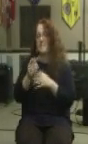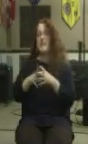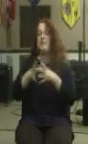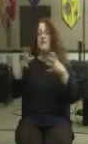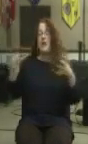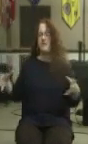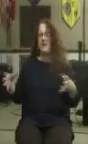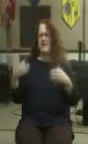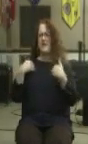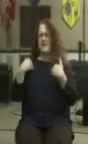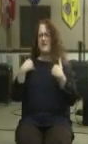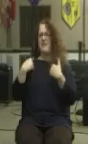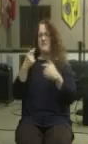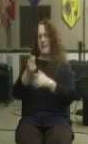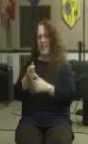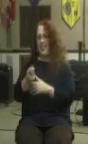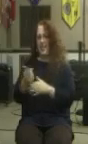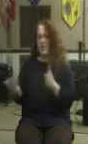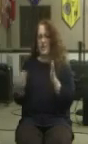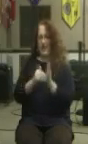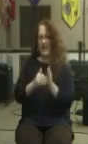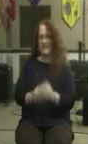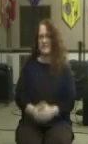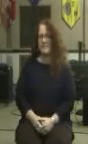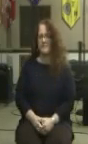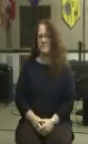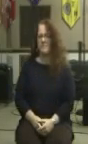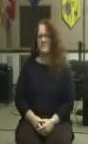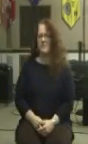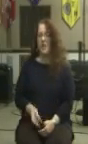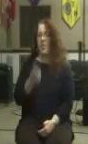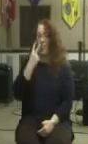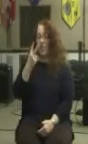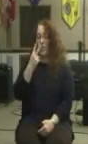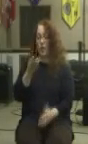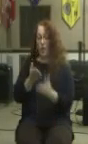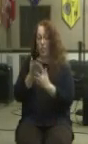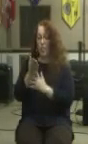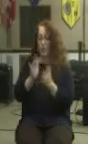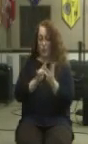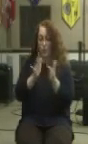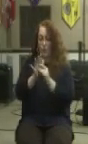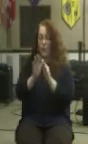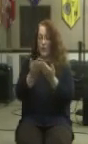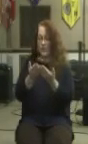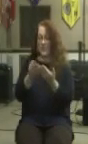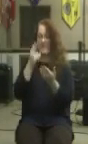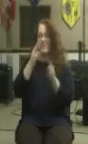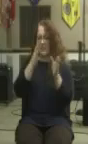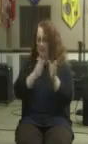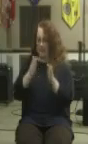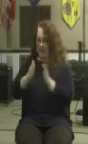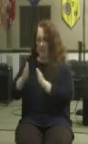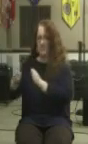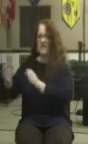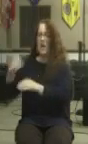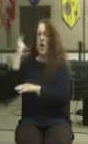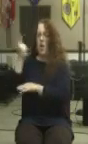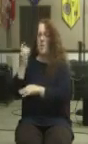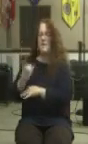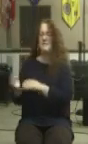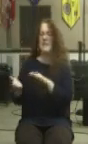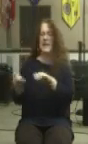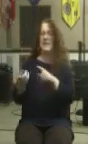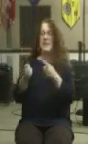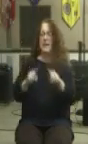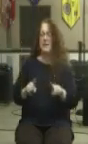had a little, and I've had much, and I've had a little again. Look throughout Scripture and see that there's a pattern